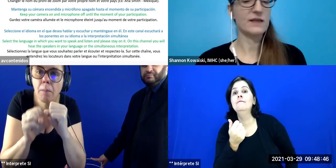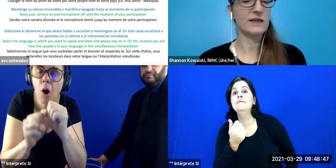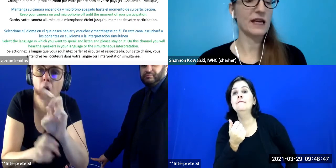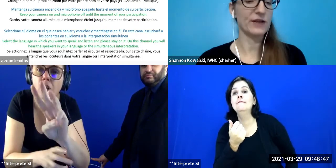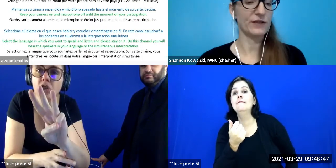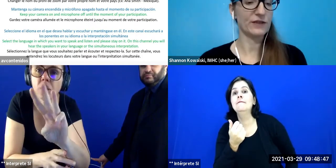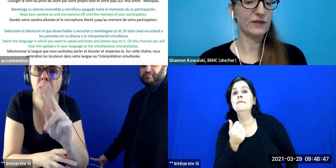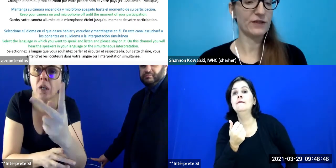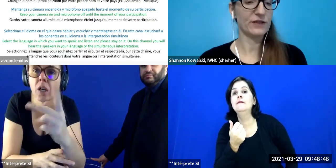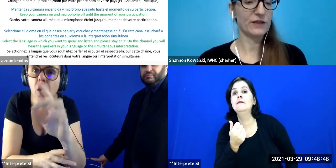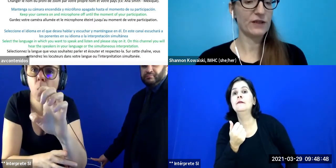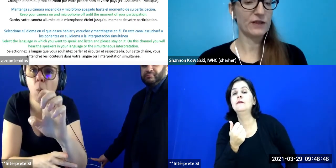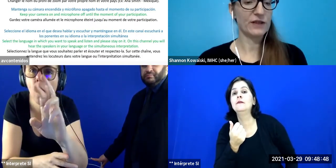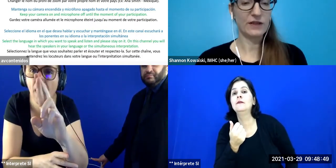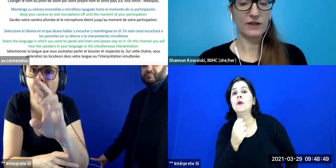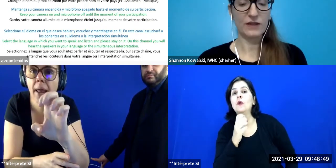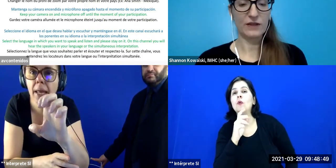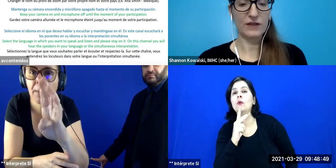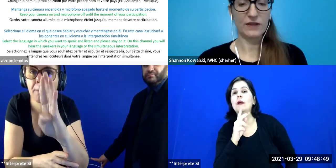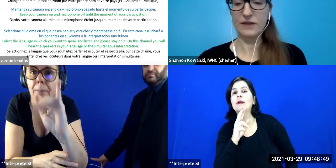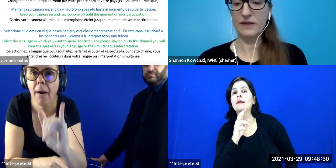Okay, thank you.